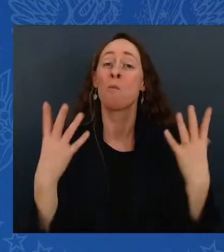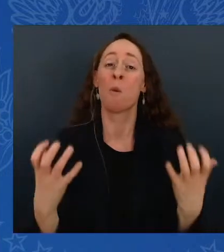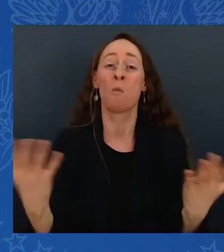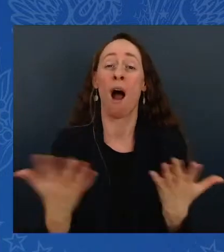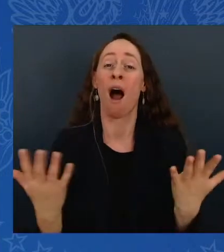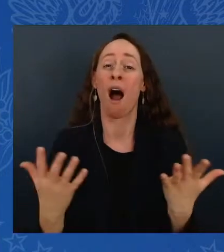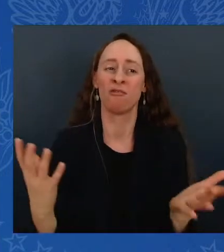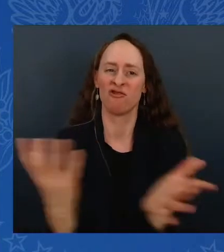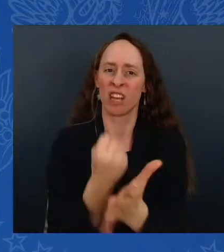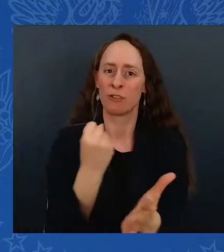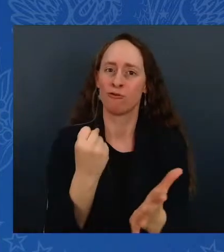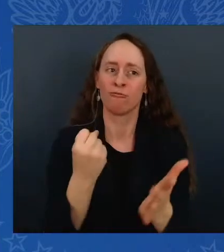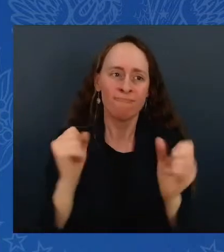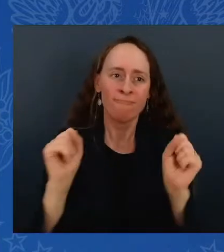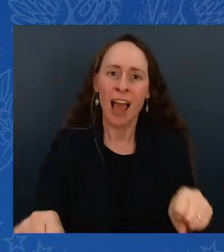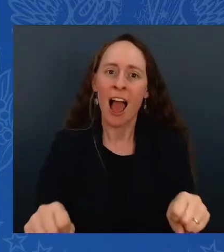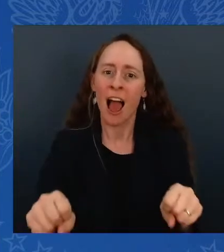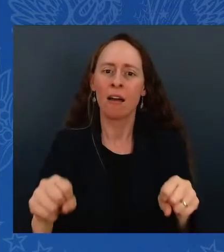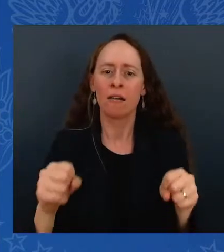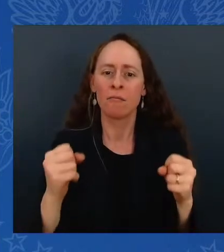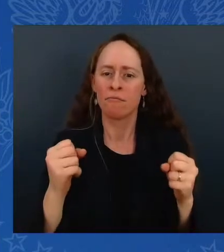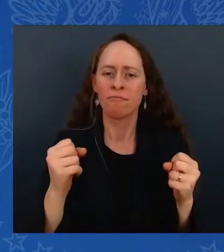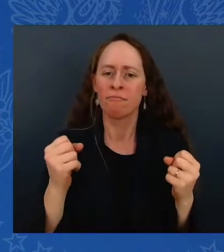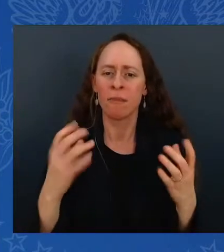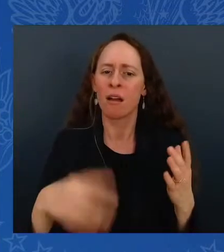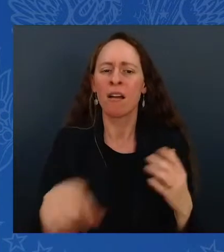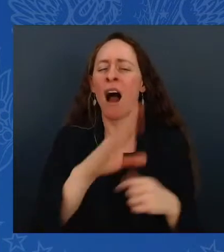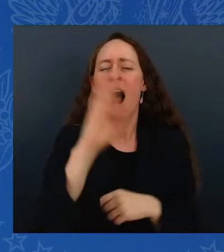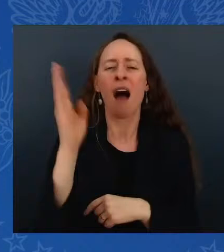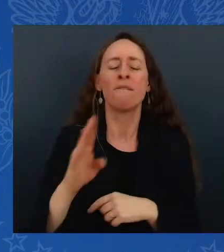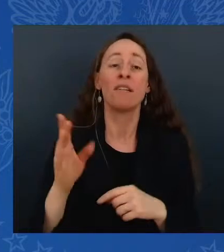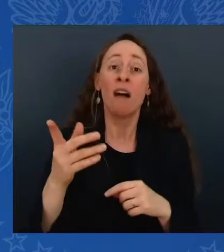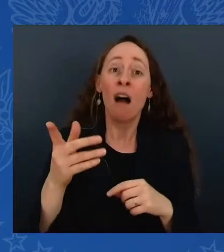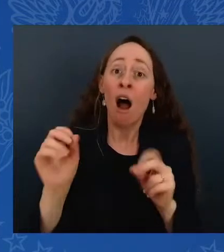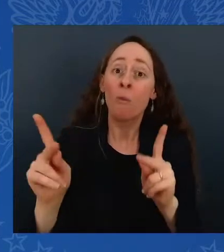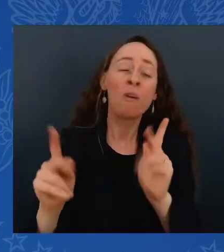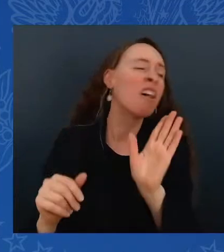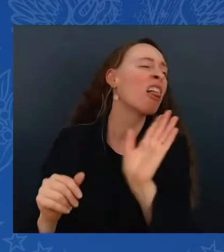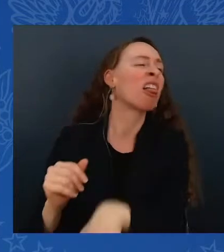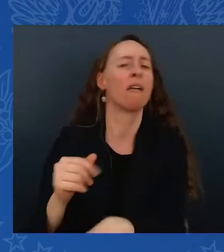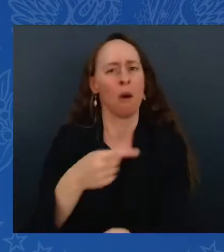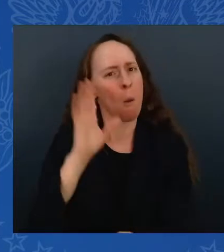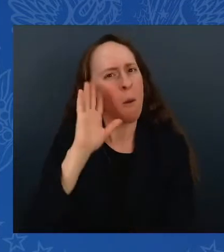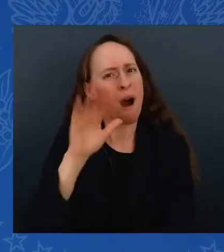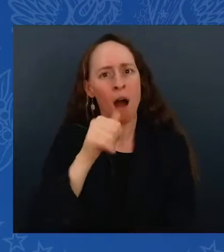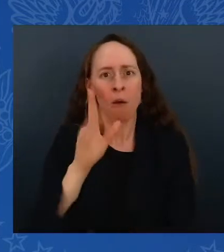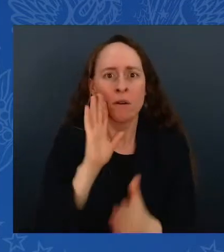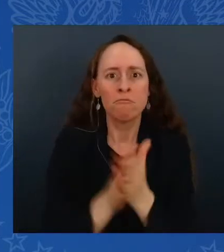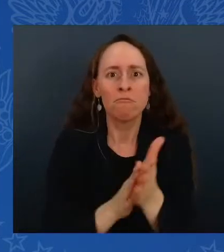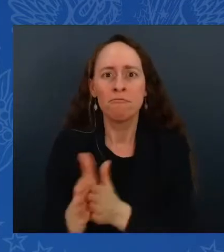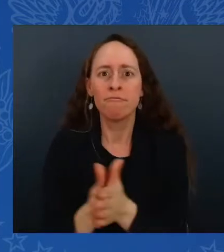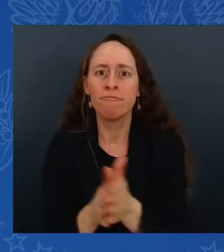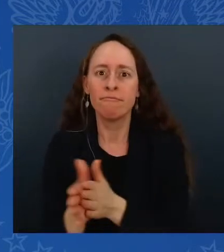down. Give them a full chance and watch them lift us up to endless possibilities.